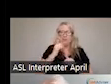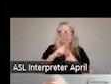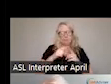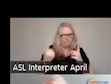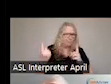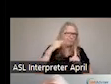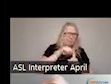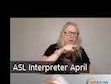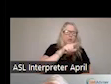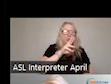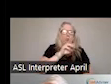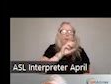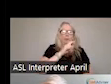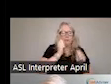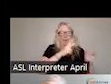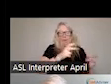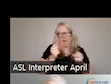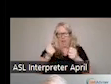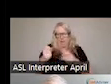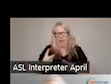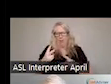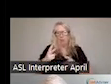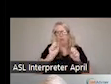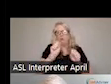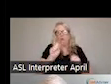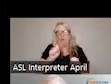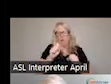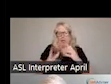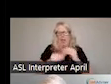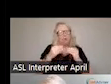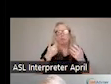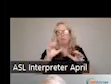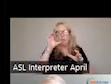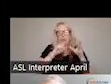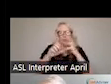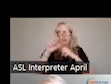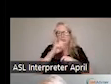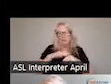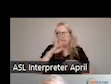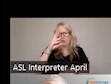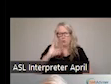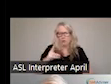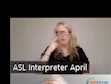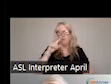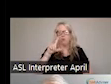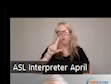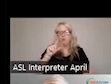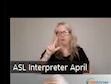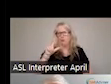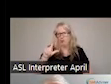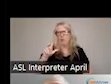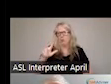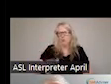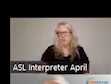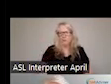Crisis Jam website and download the event file so that you've got us, because we don't want to miss you on any of the Wednesdays in 2023.